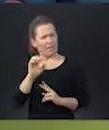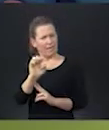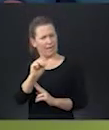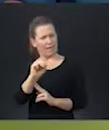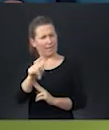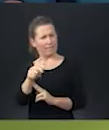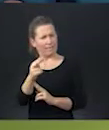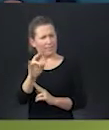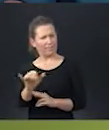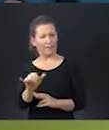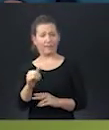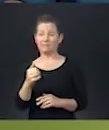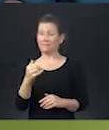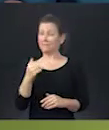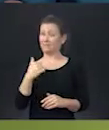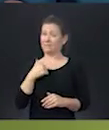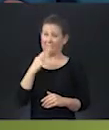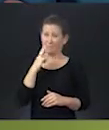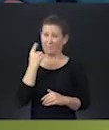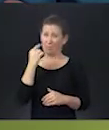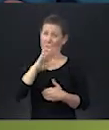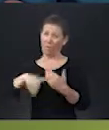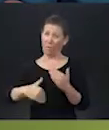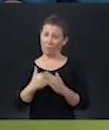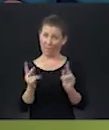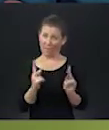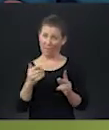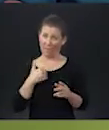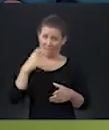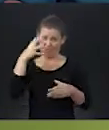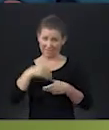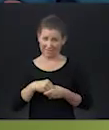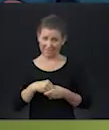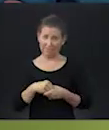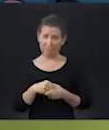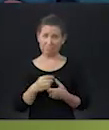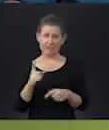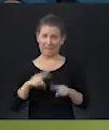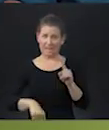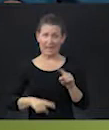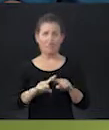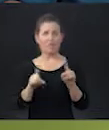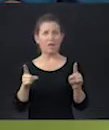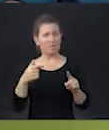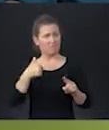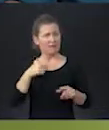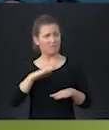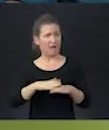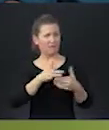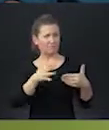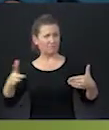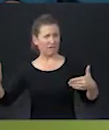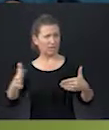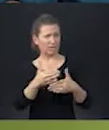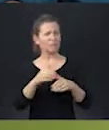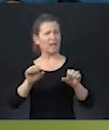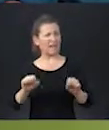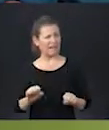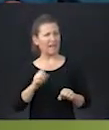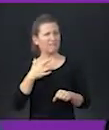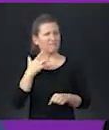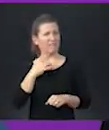I can't speak for all autistic people, but I am on the spectrum. I can feel empathy, too much of it.